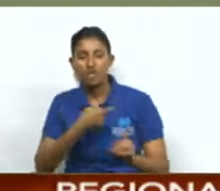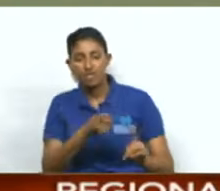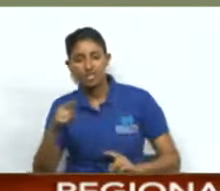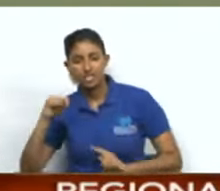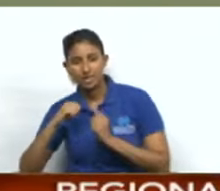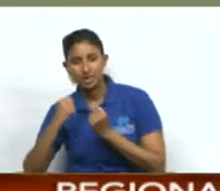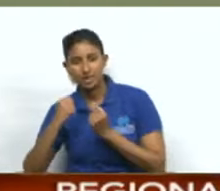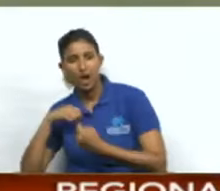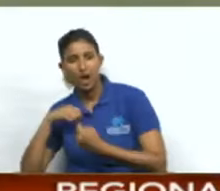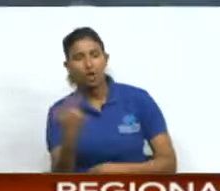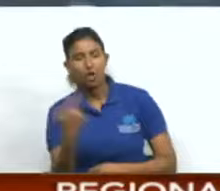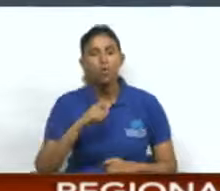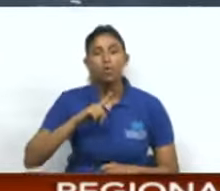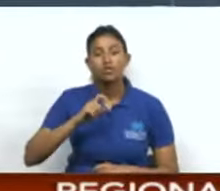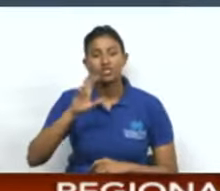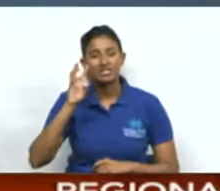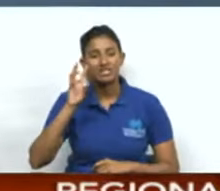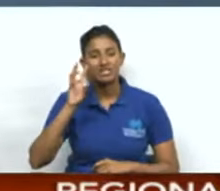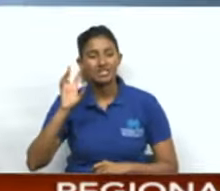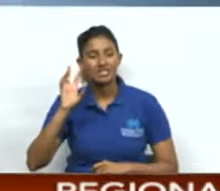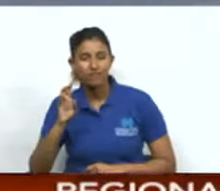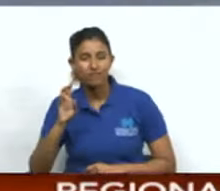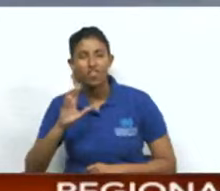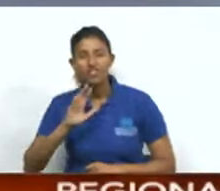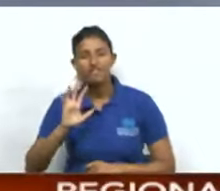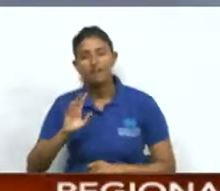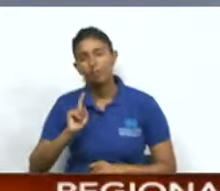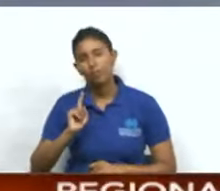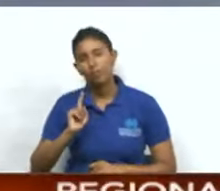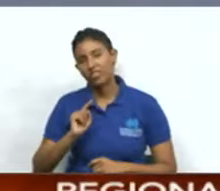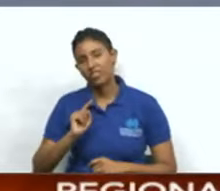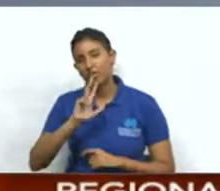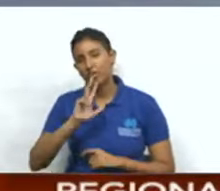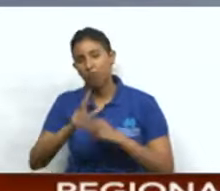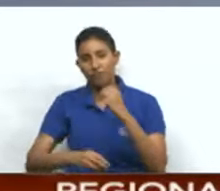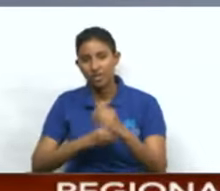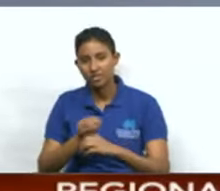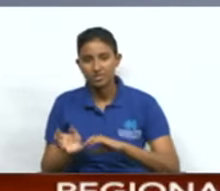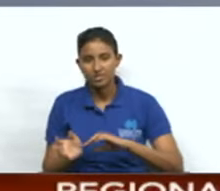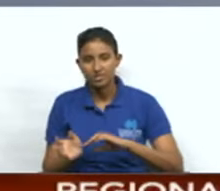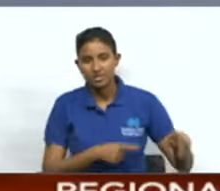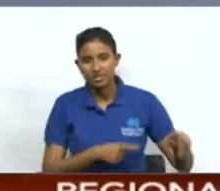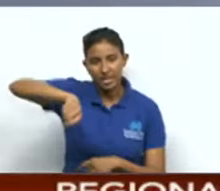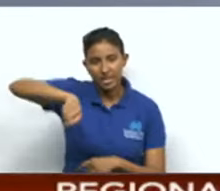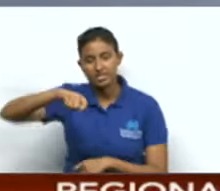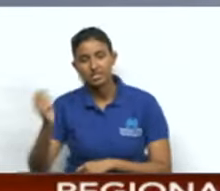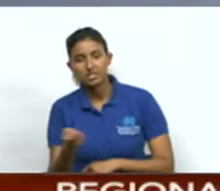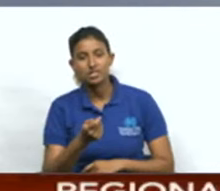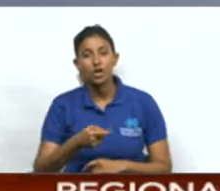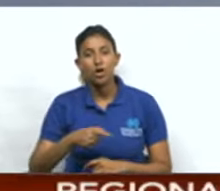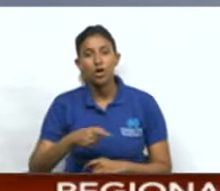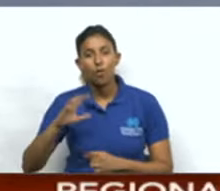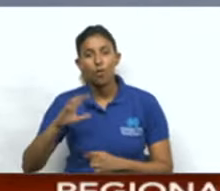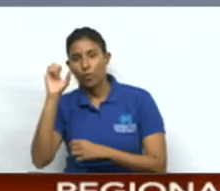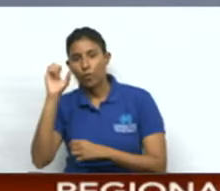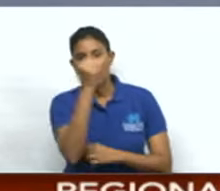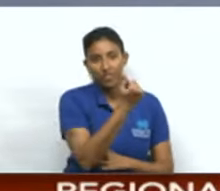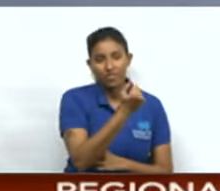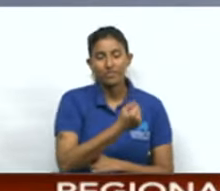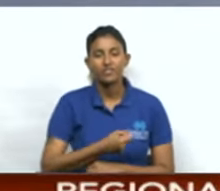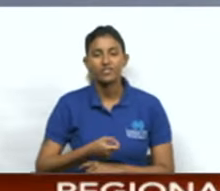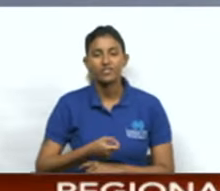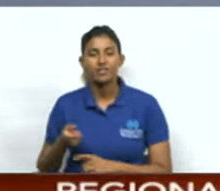overs. To tennis, Jessica Pegula won in straight sets against Aryna Sabalenka to move into the semi-final of the